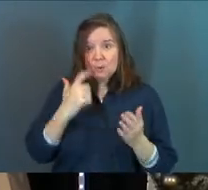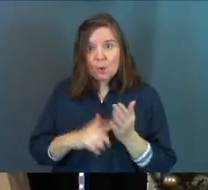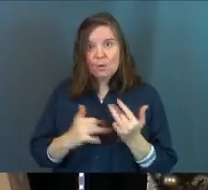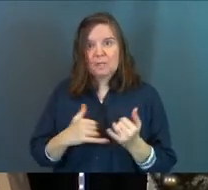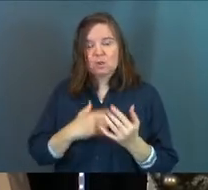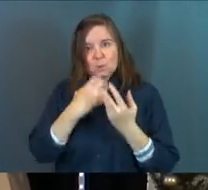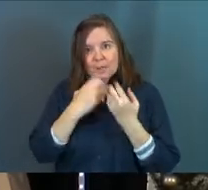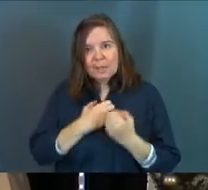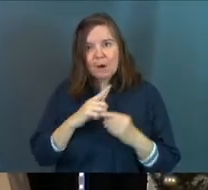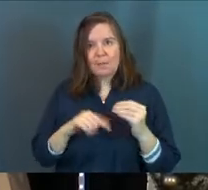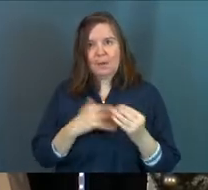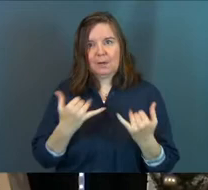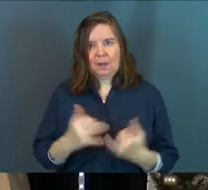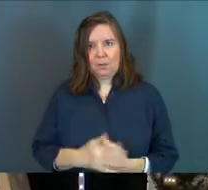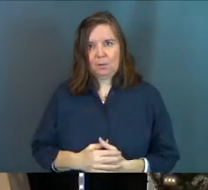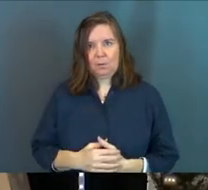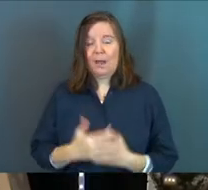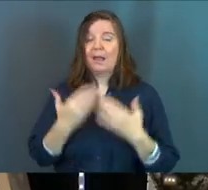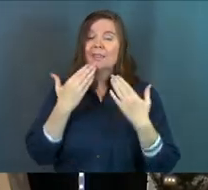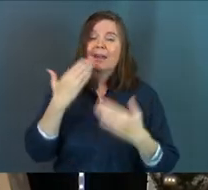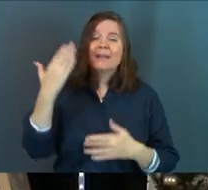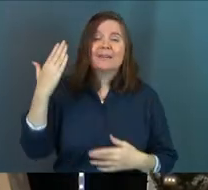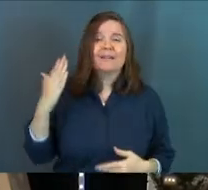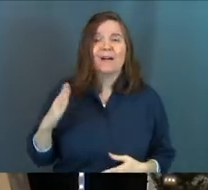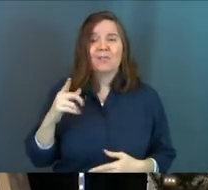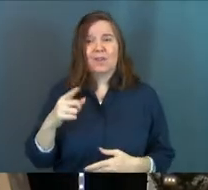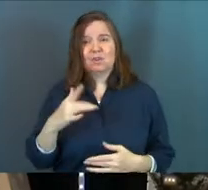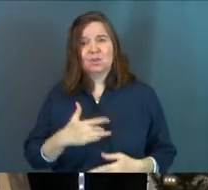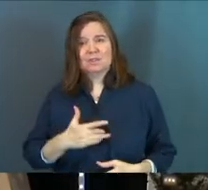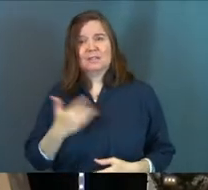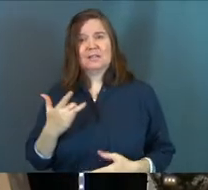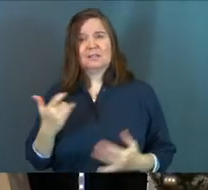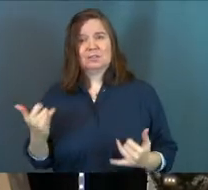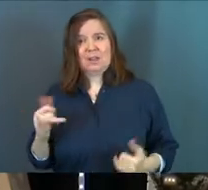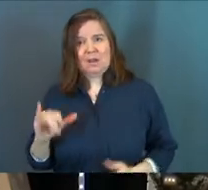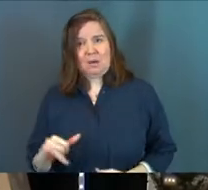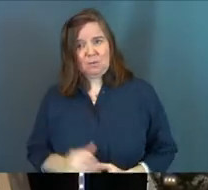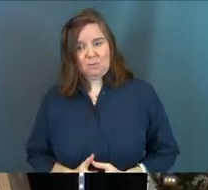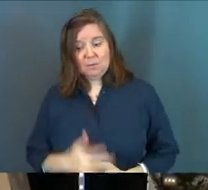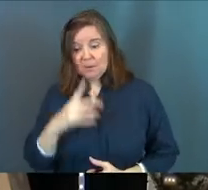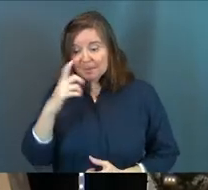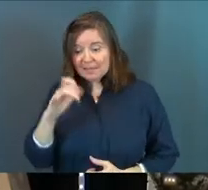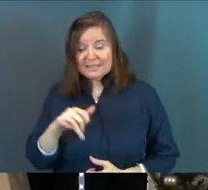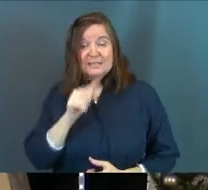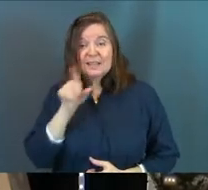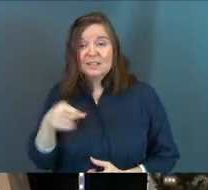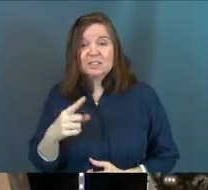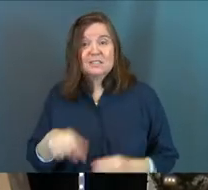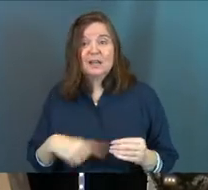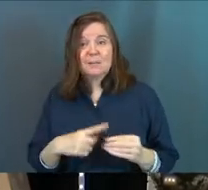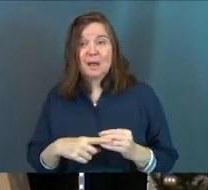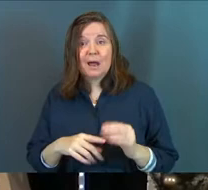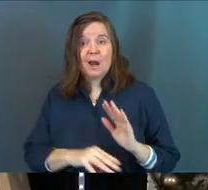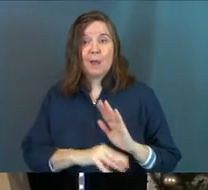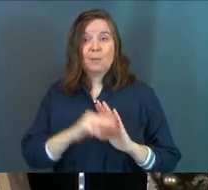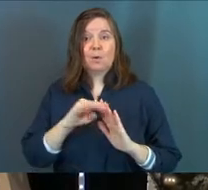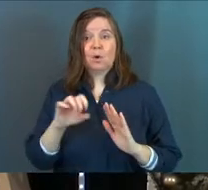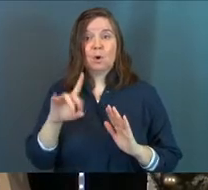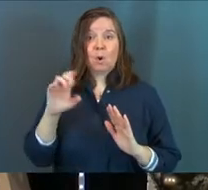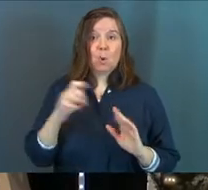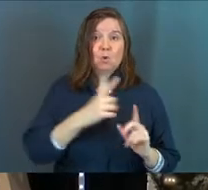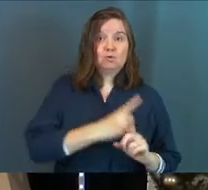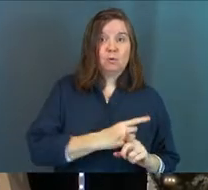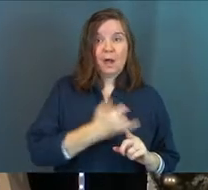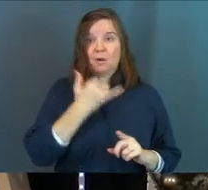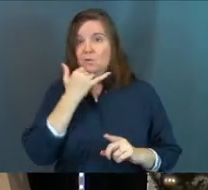now. And thank God you're sensitized to it. Because it's not just about a moral code of right